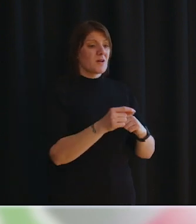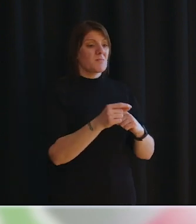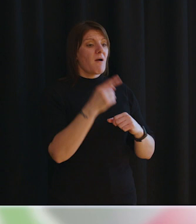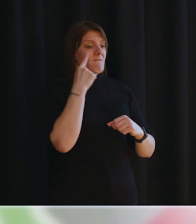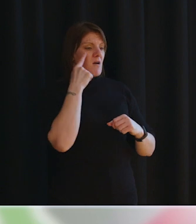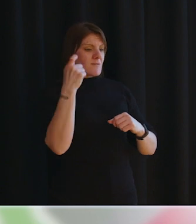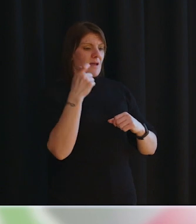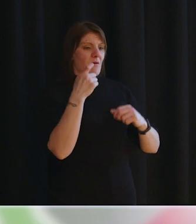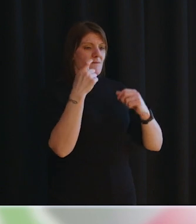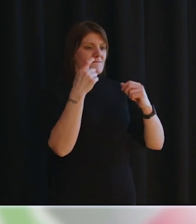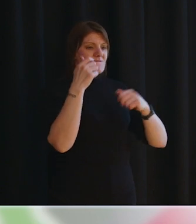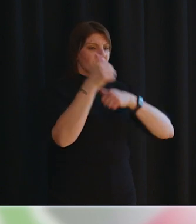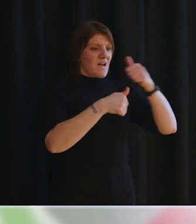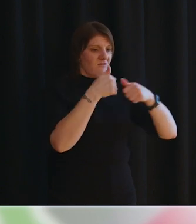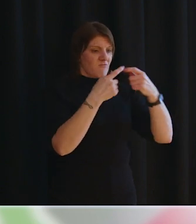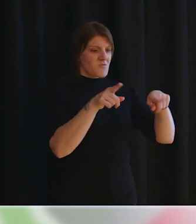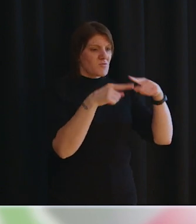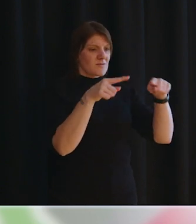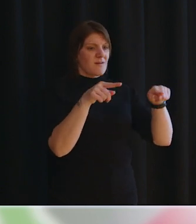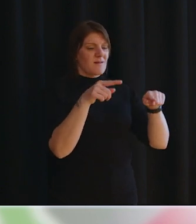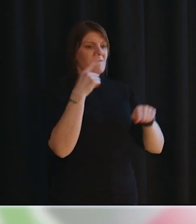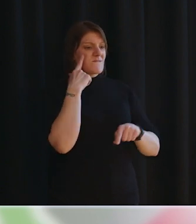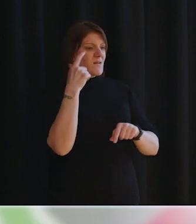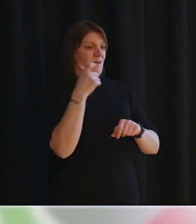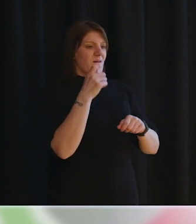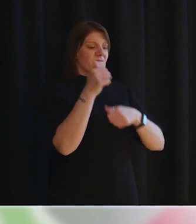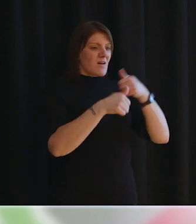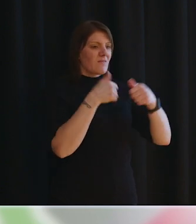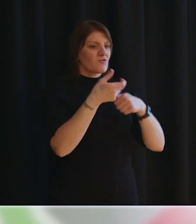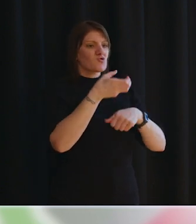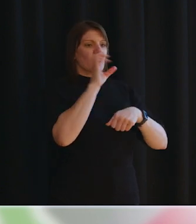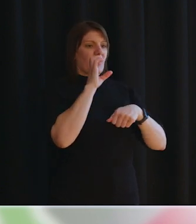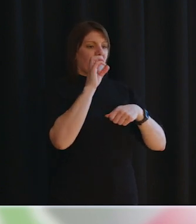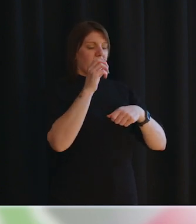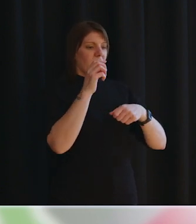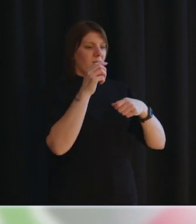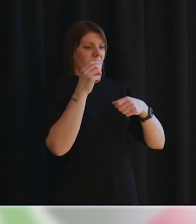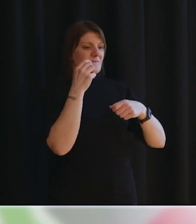and find that information out from the person, and then they would come in and it would all be about them.